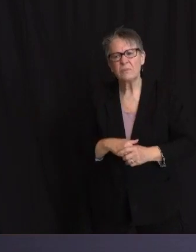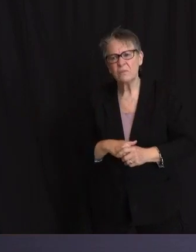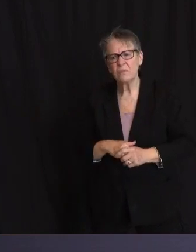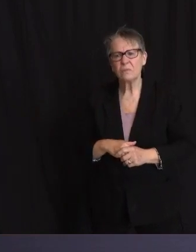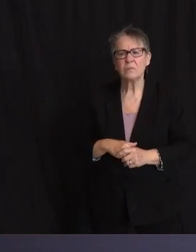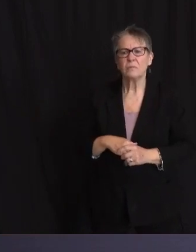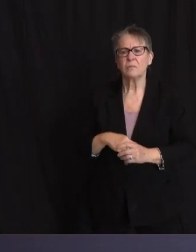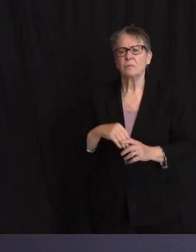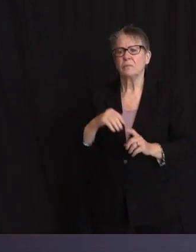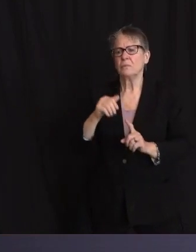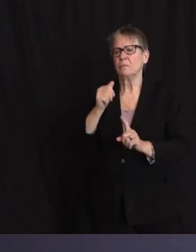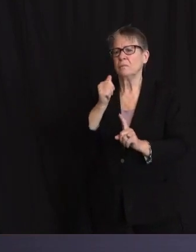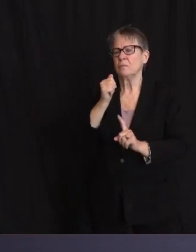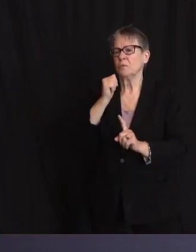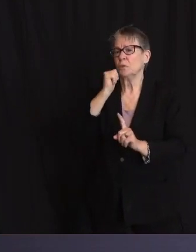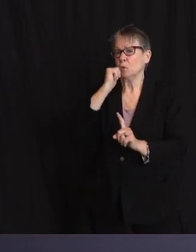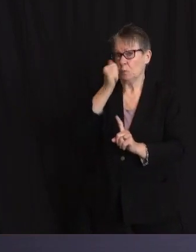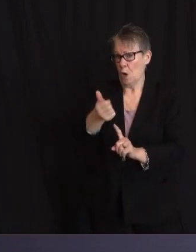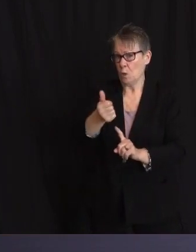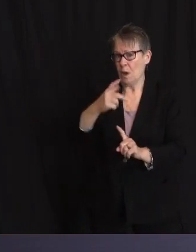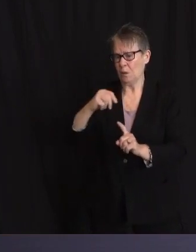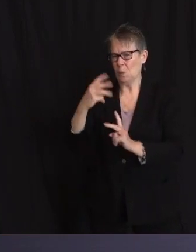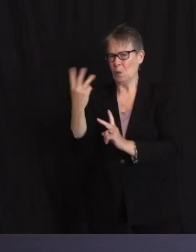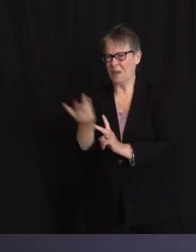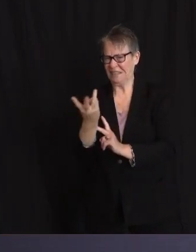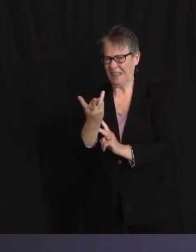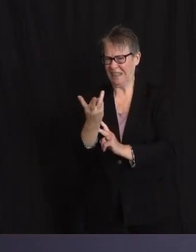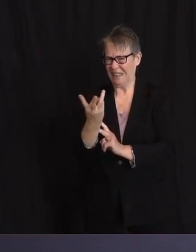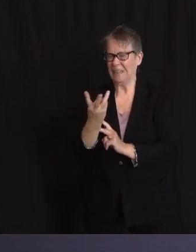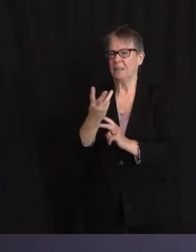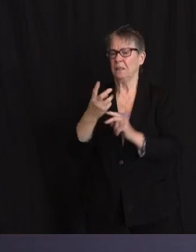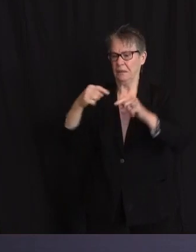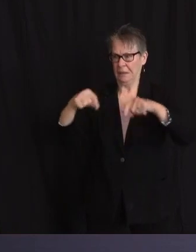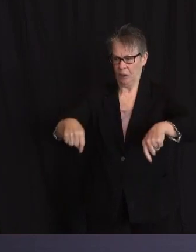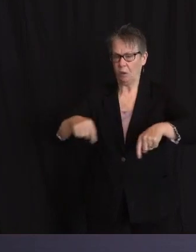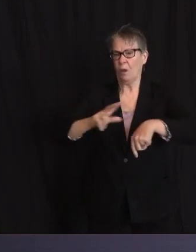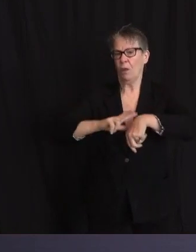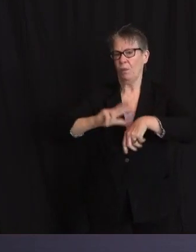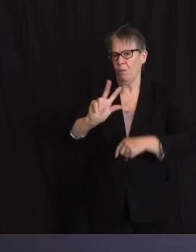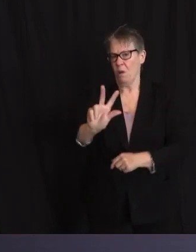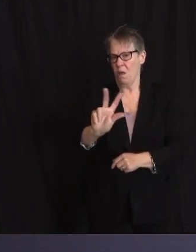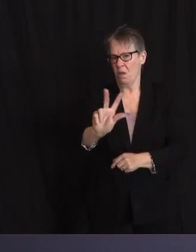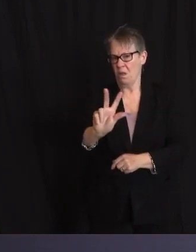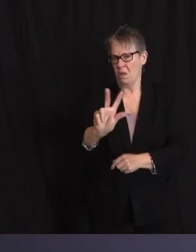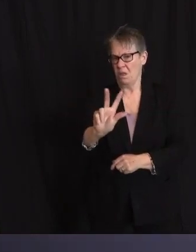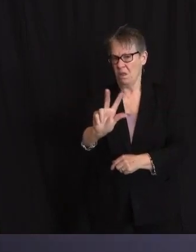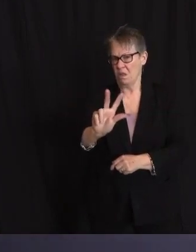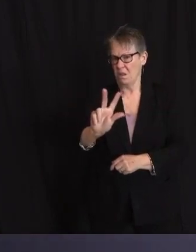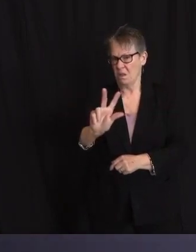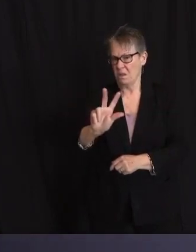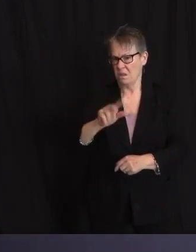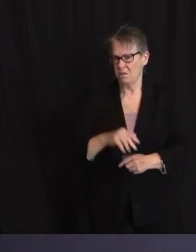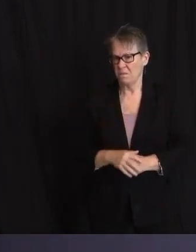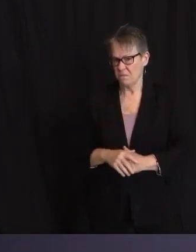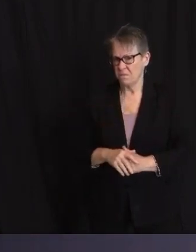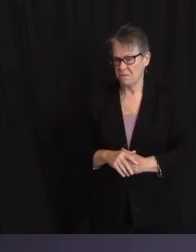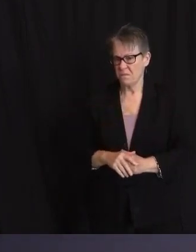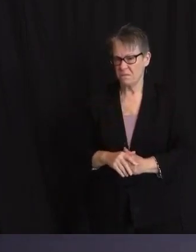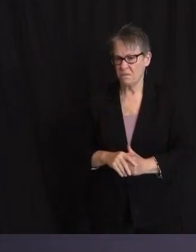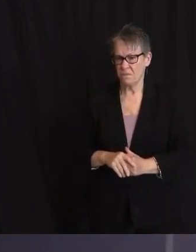us. With that, Pat Callahan, anything on PPE, compliance, infrastructure, beds, other matters? Thank you. Thanks, Governor. Just for